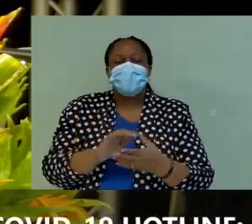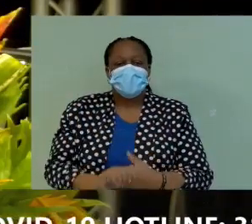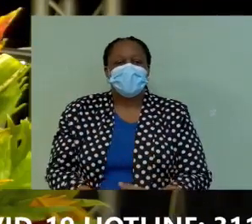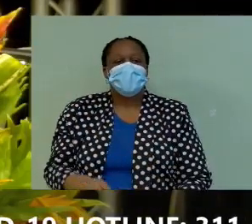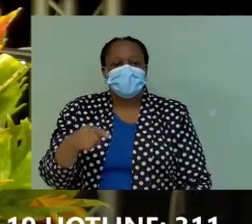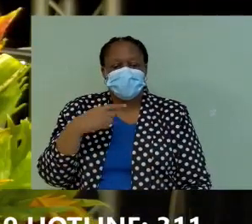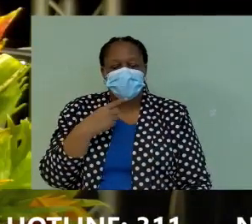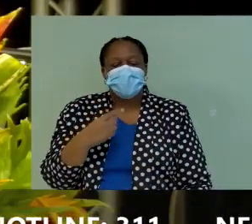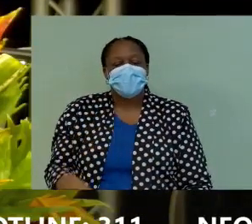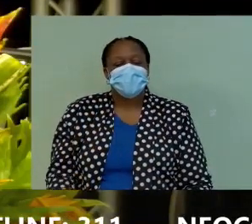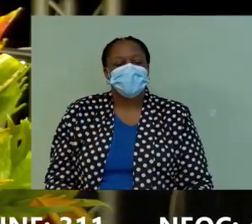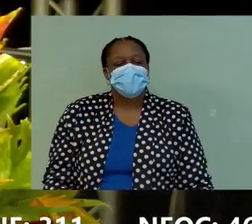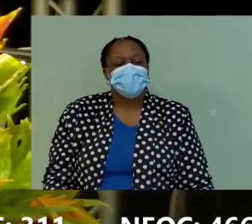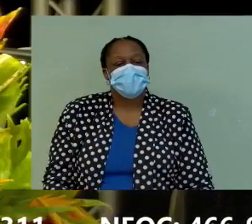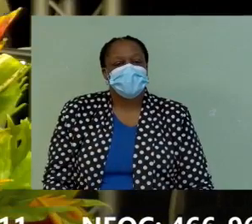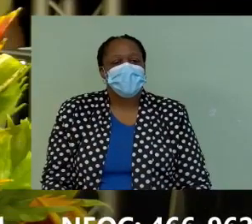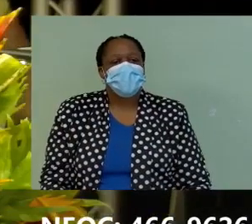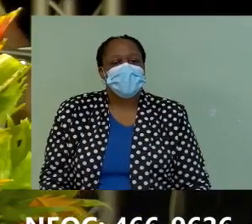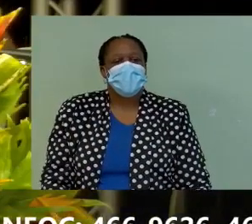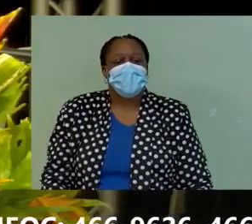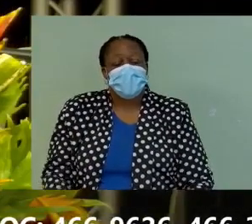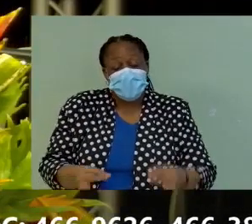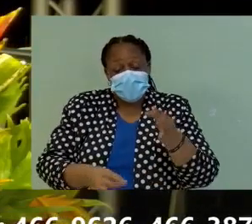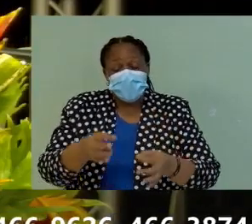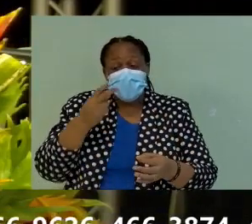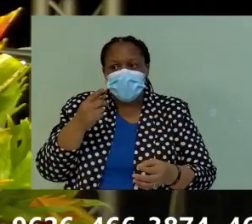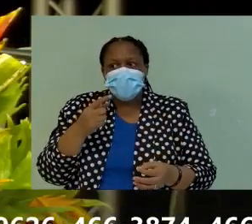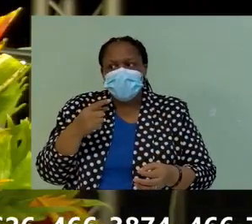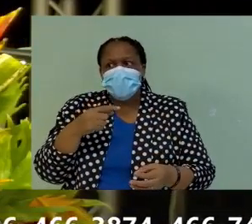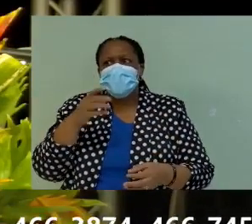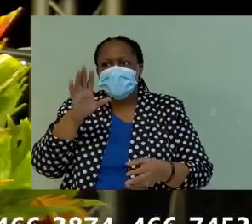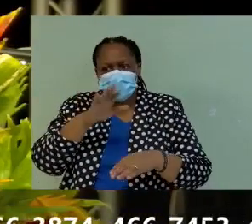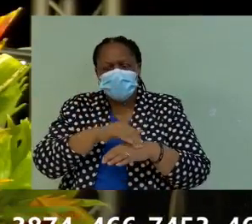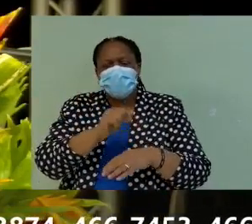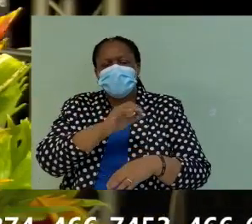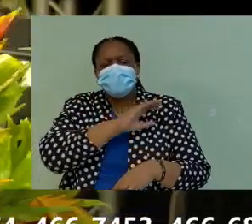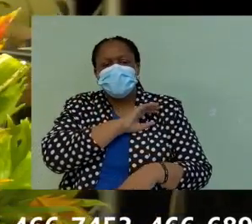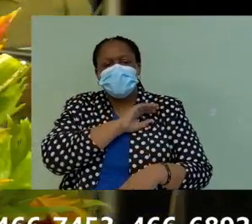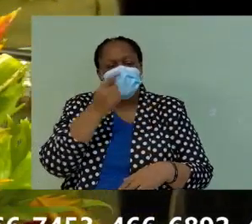and to report violations when you see them. Thank you.